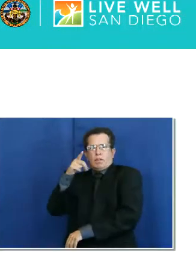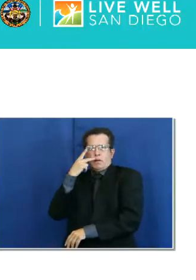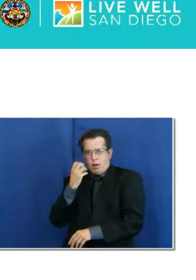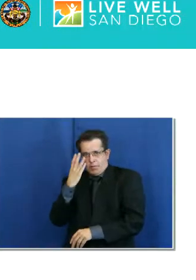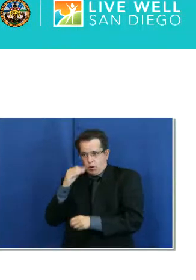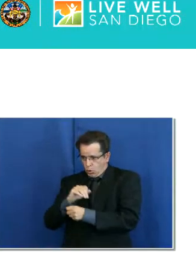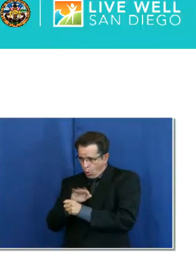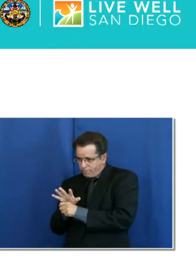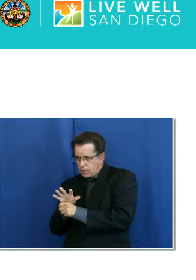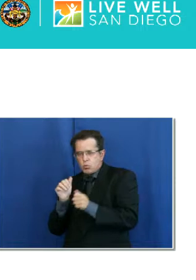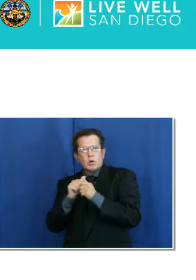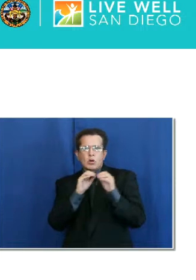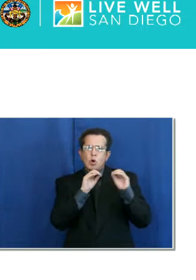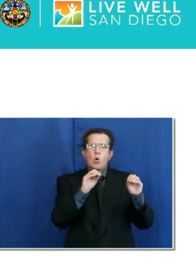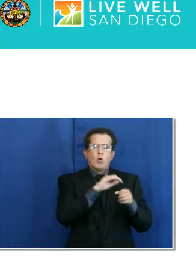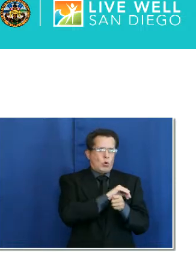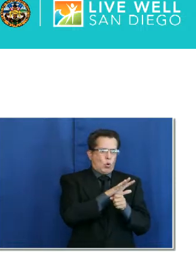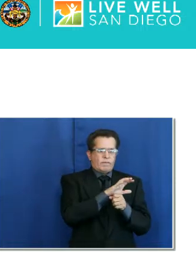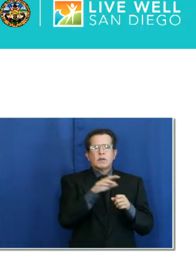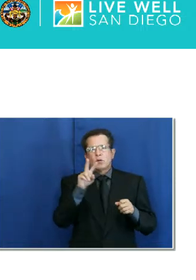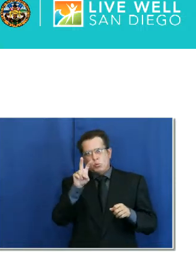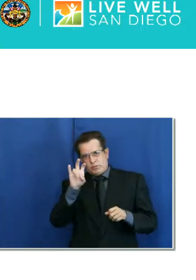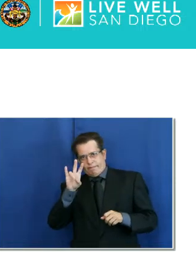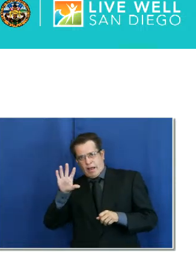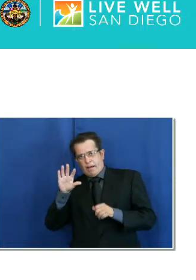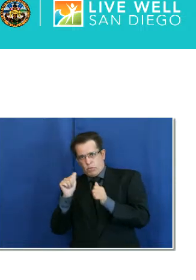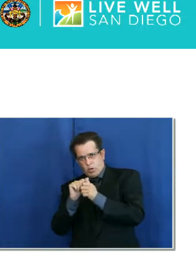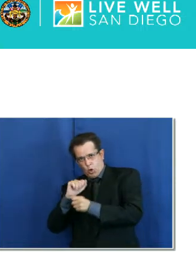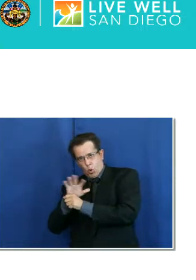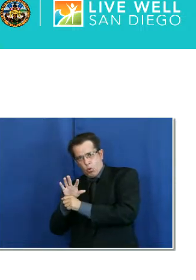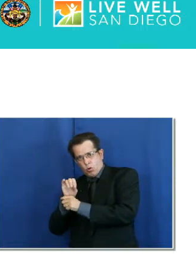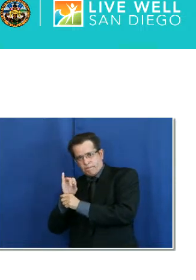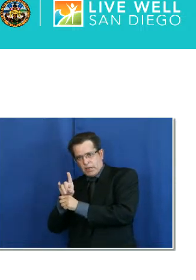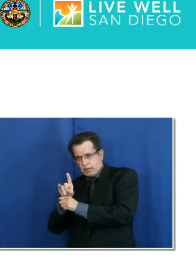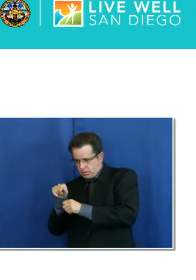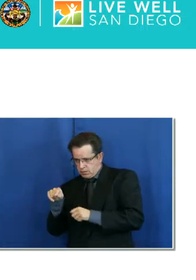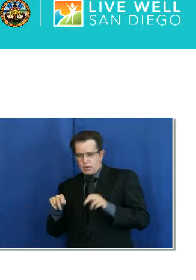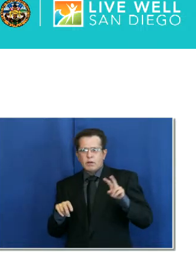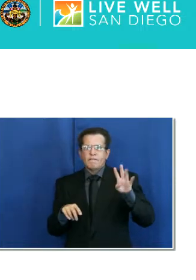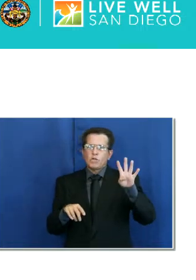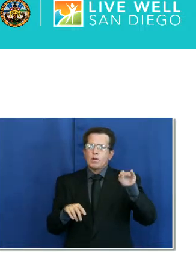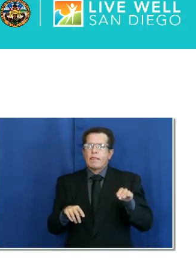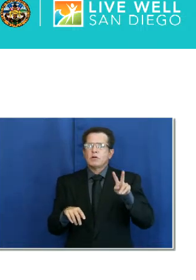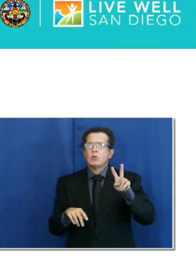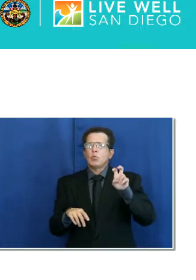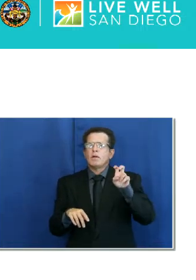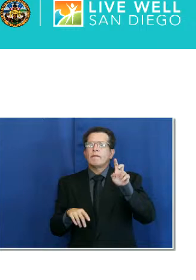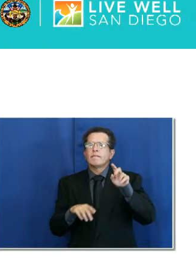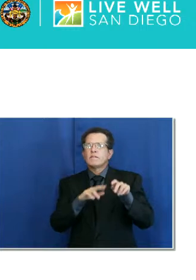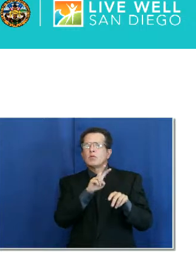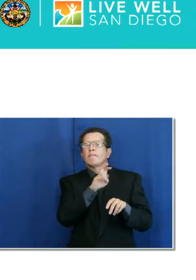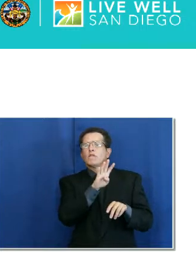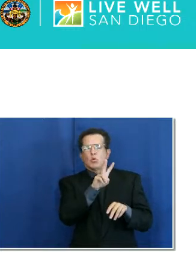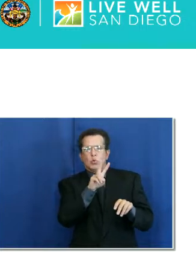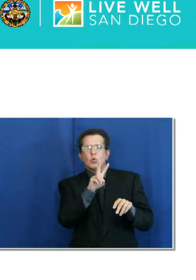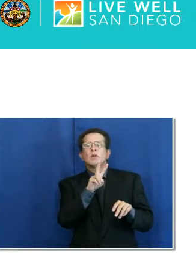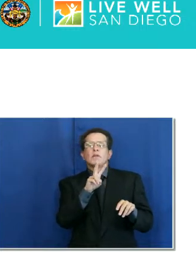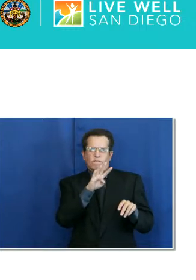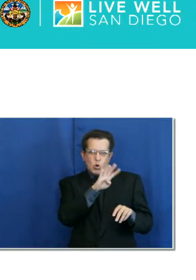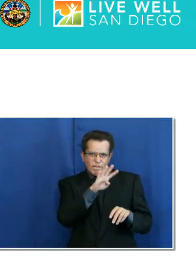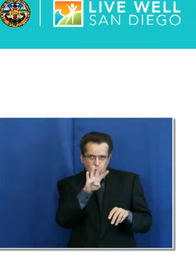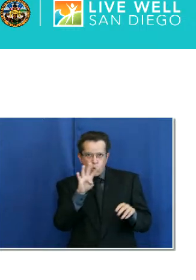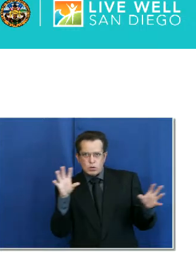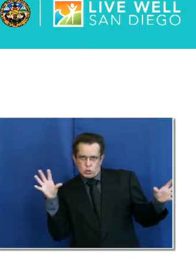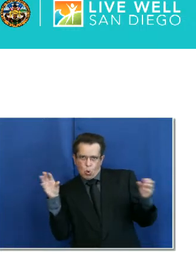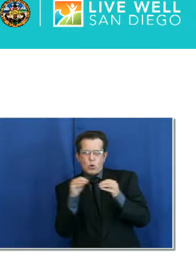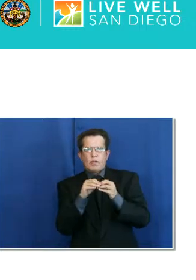non-COVID, we're taking the 275 COVID at the bottom there, 4,244 total hospitalizations. Again, you see the